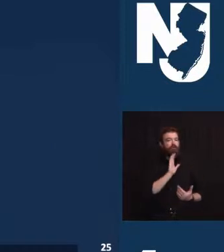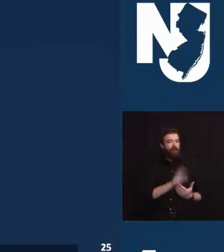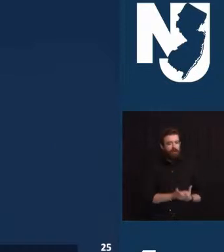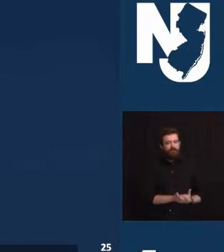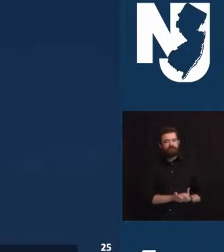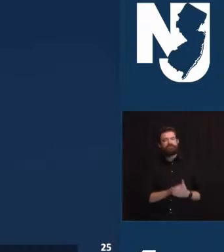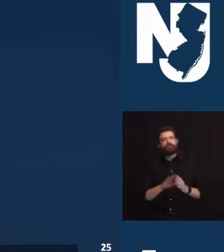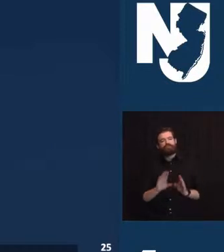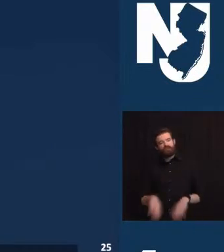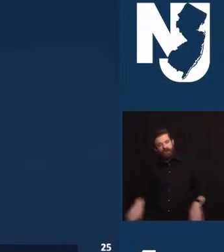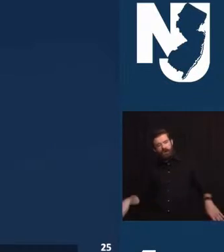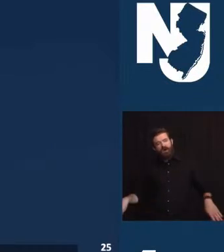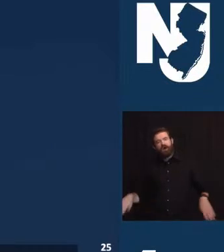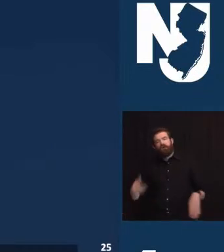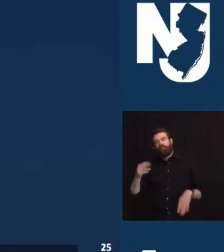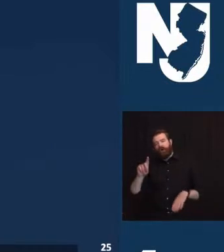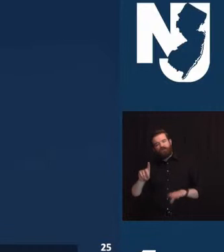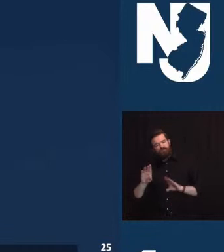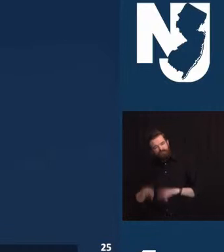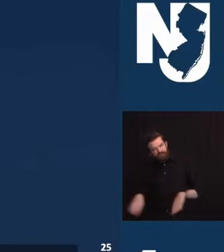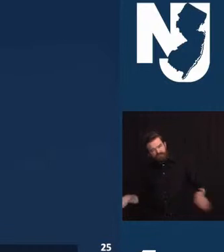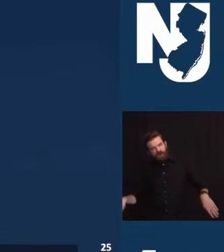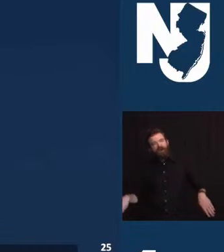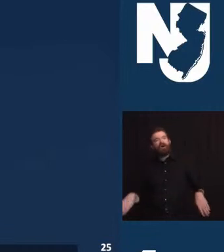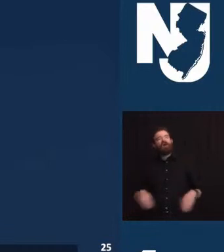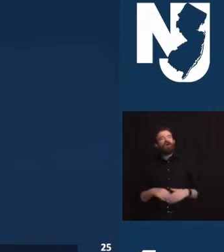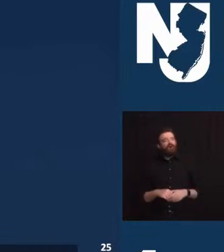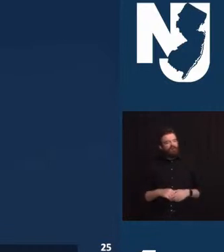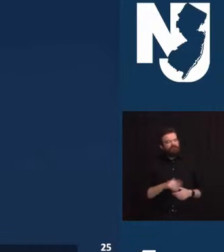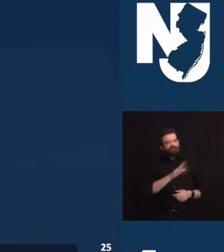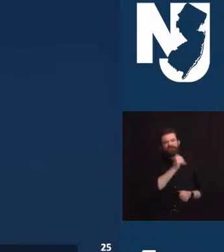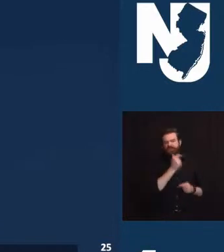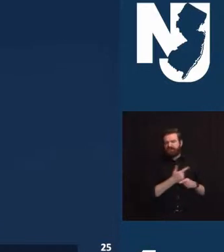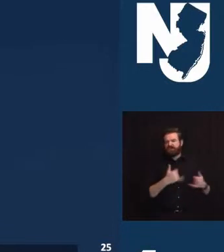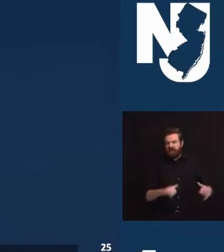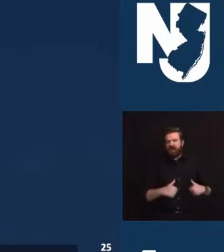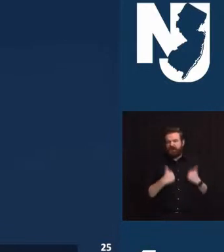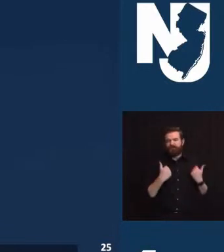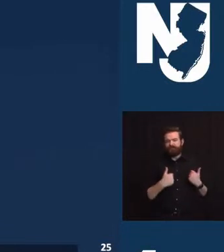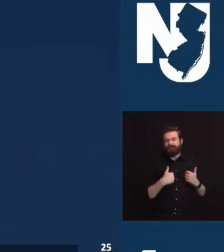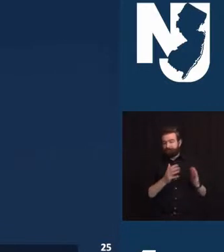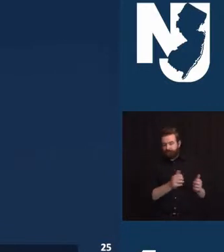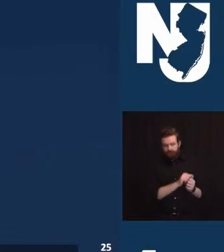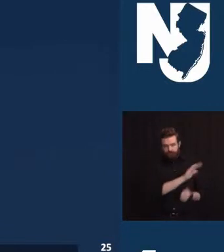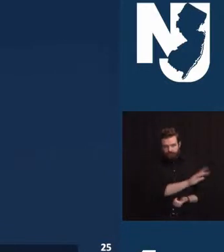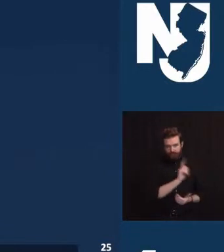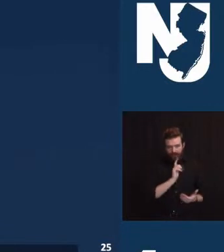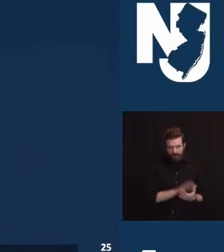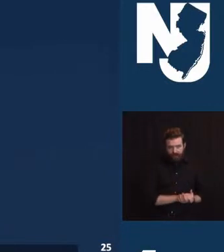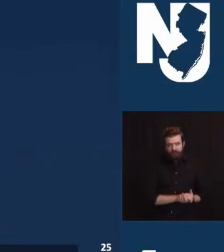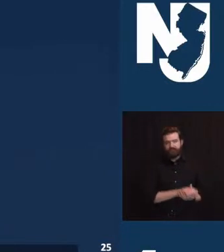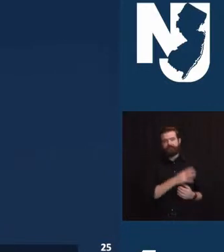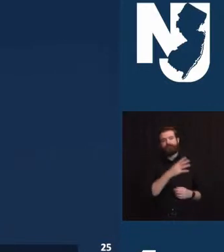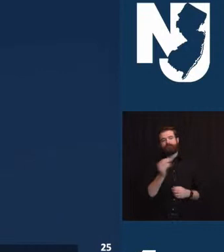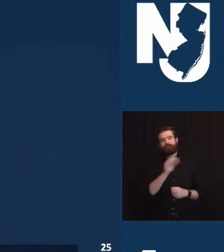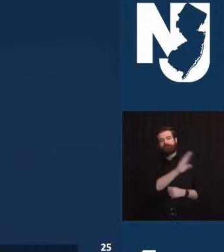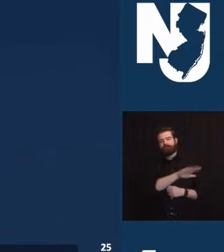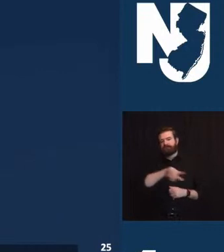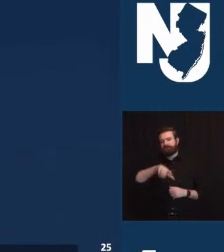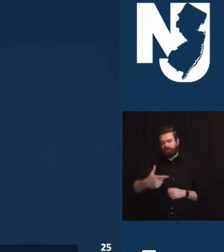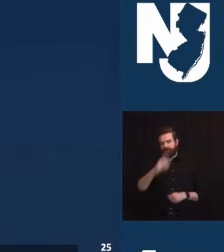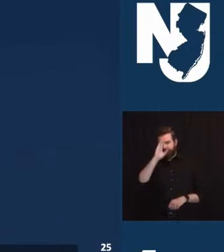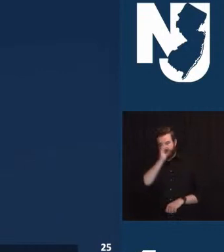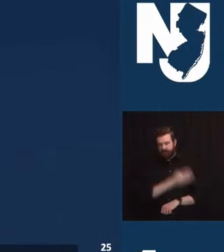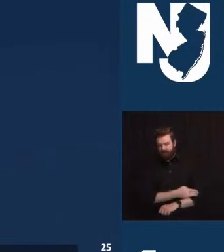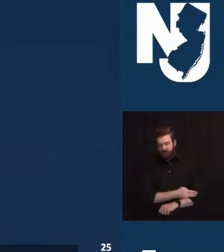He's also survived by his sister, Joan. I had the great honor to speak both with Midge, his wife, and his stepson, Dave, last Wednesday.